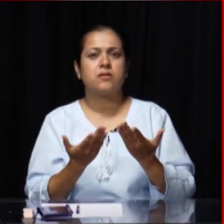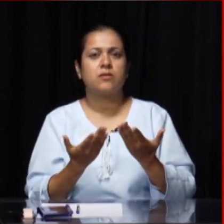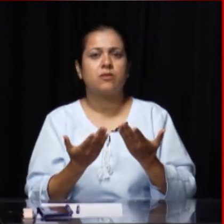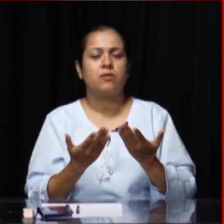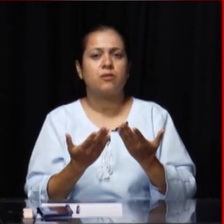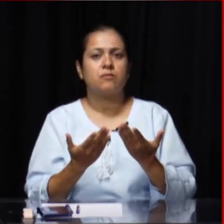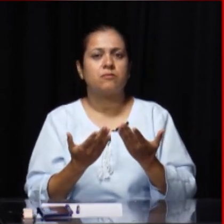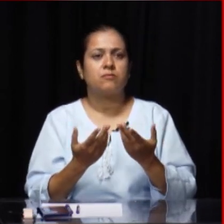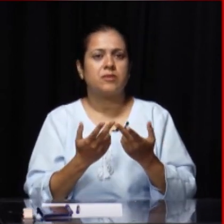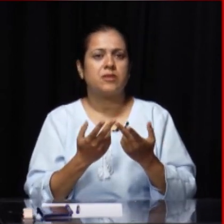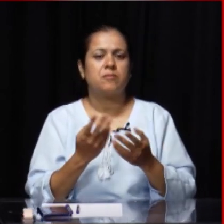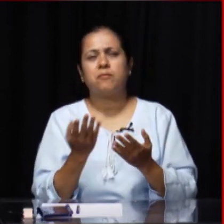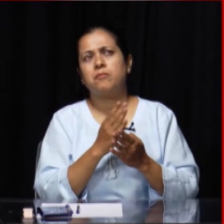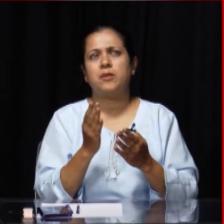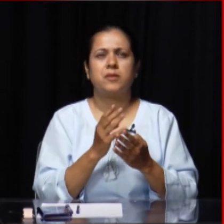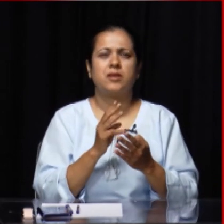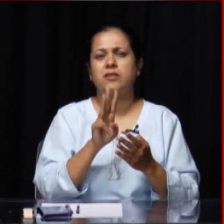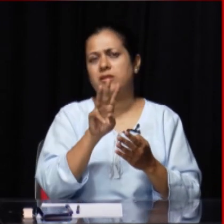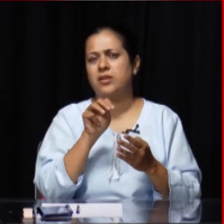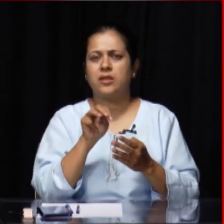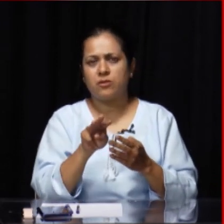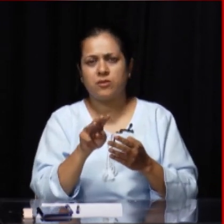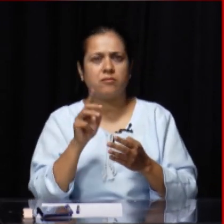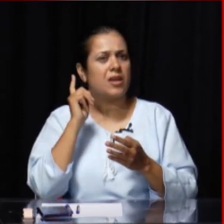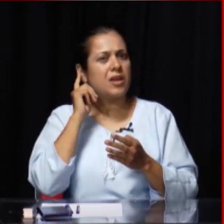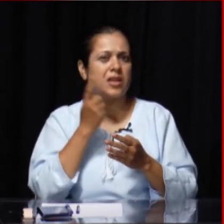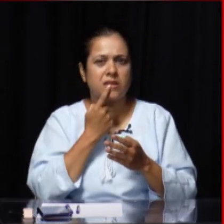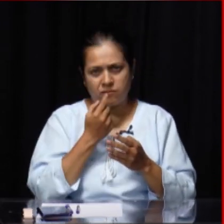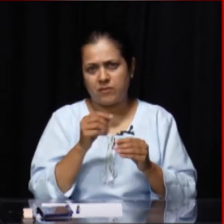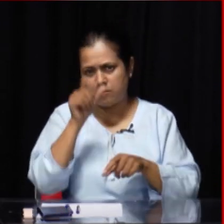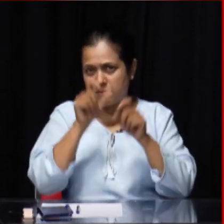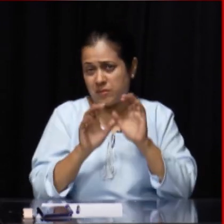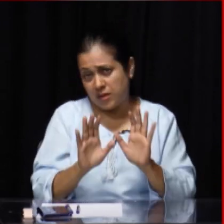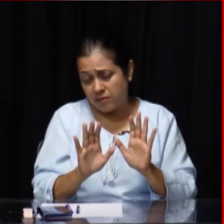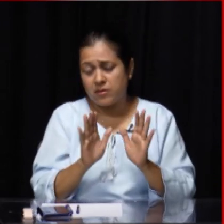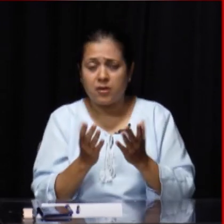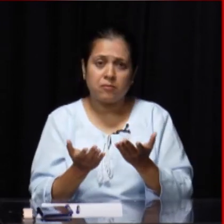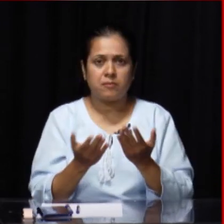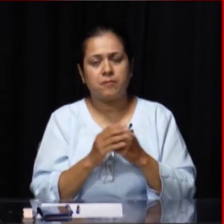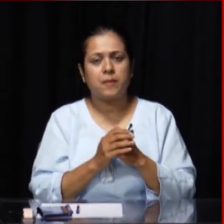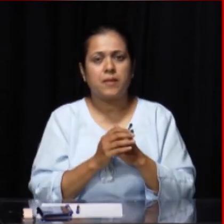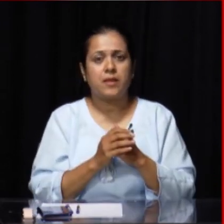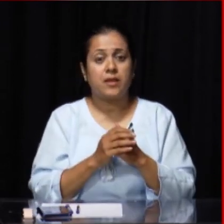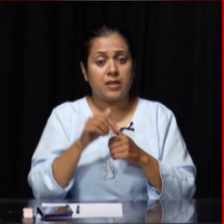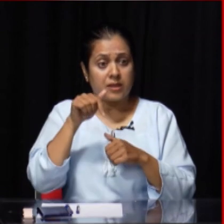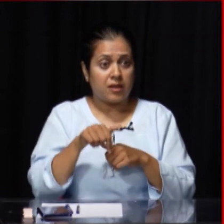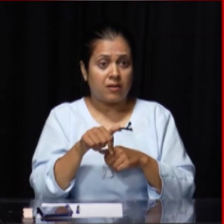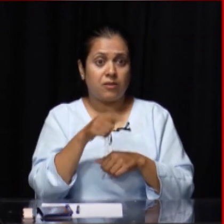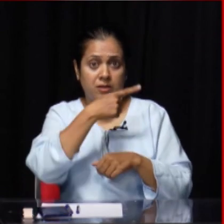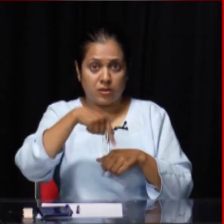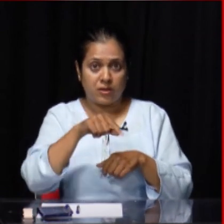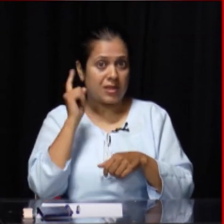people, around 3,000 persons with hearing and speech impairment. Now we have these